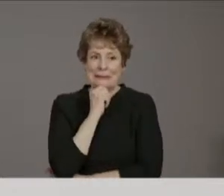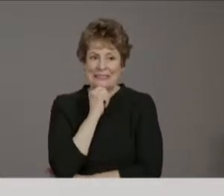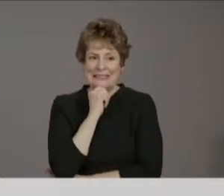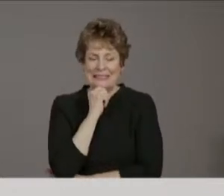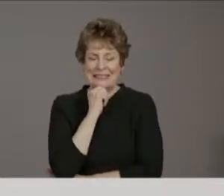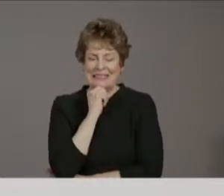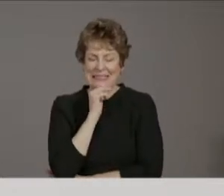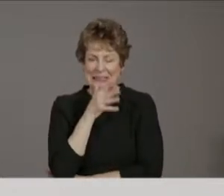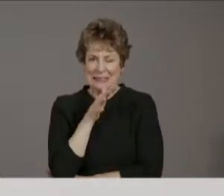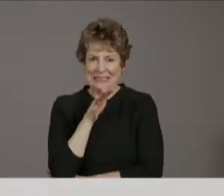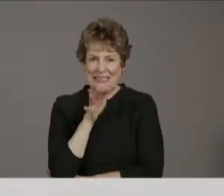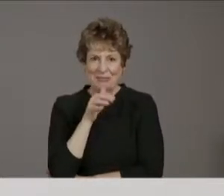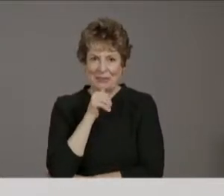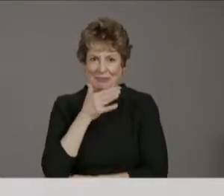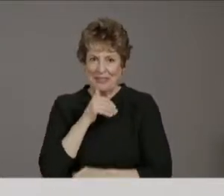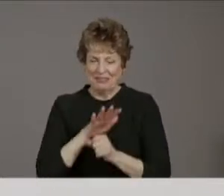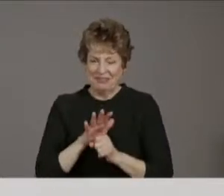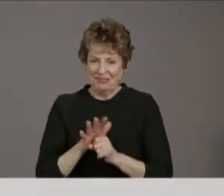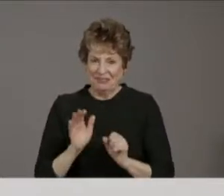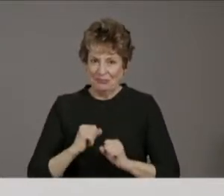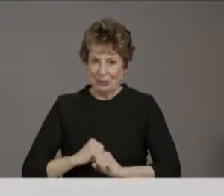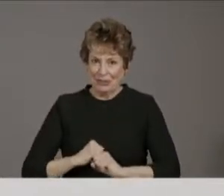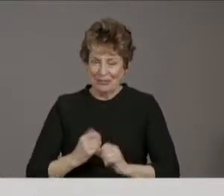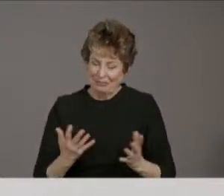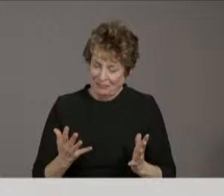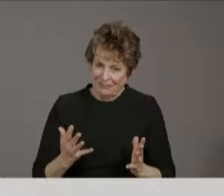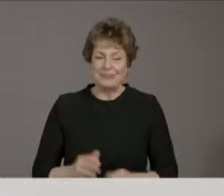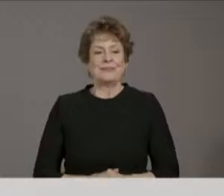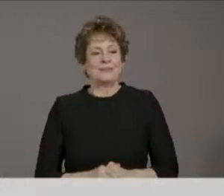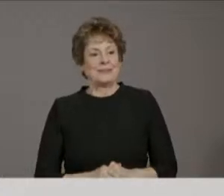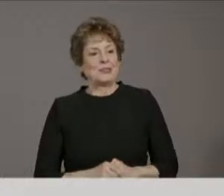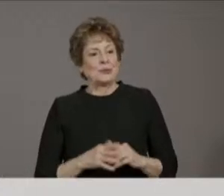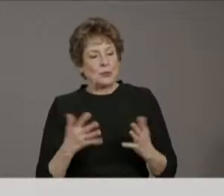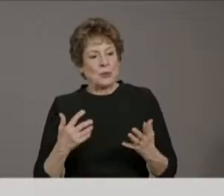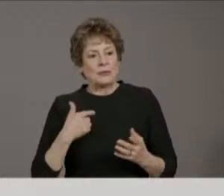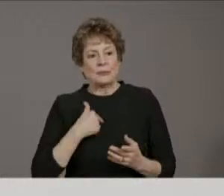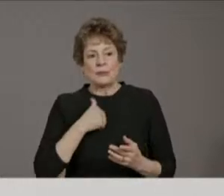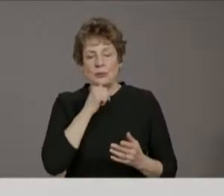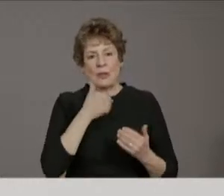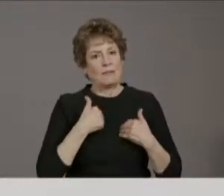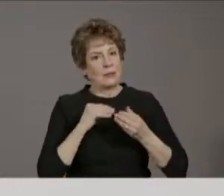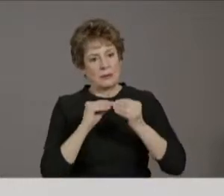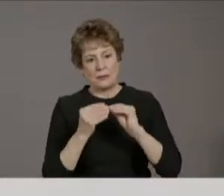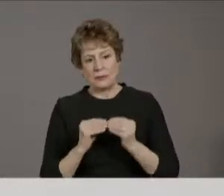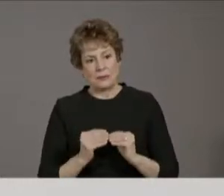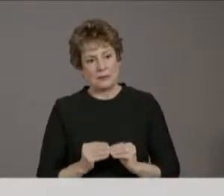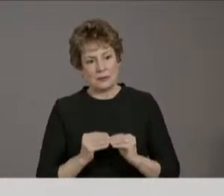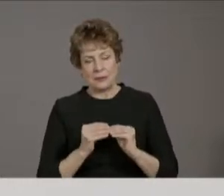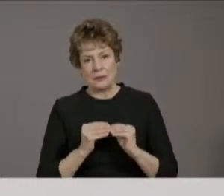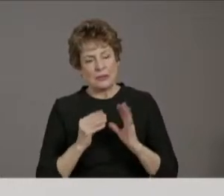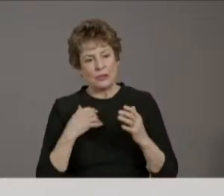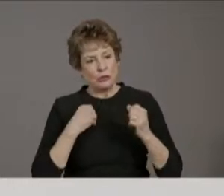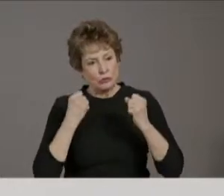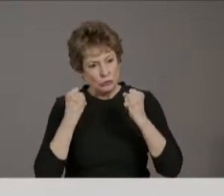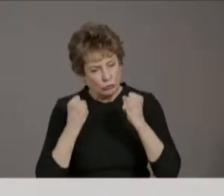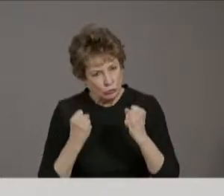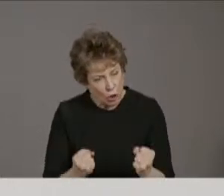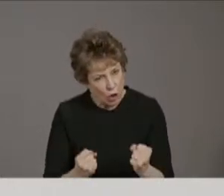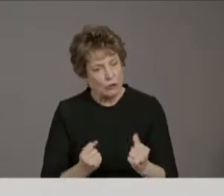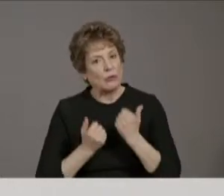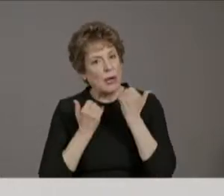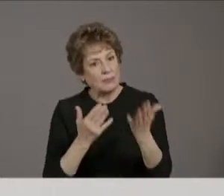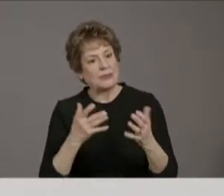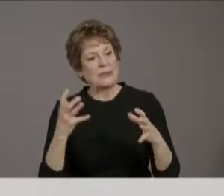But we just don't have the data. So we recommend that you get that second dose to make sure that you get that